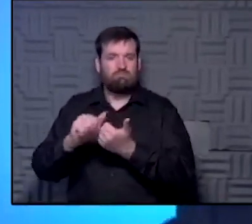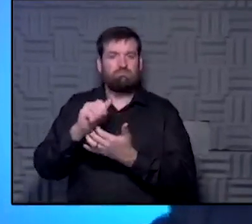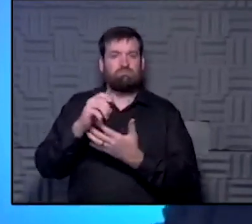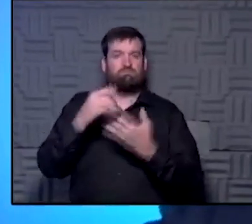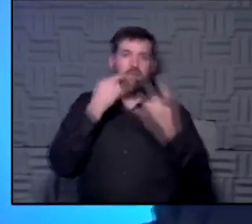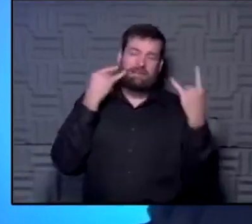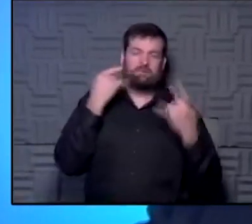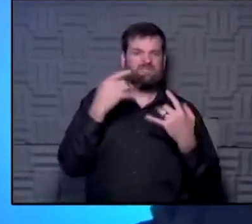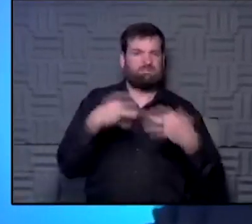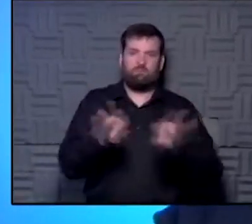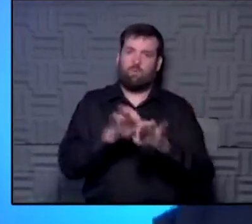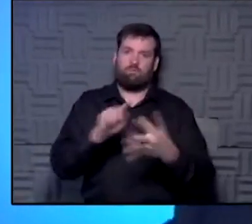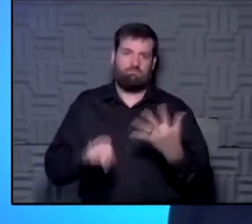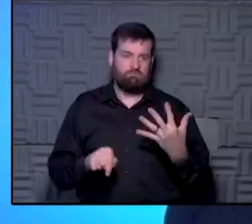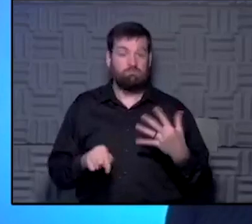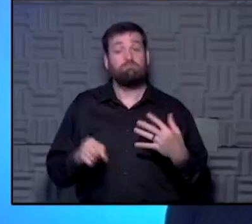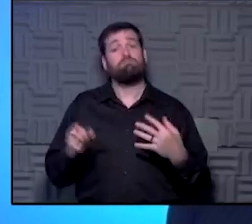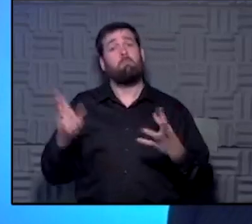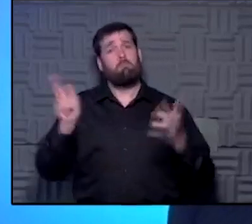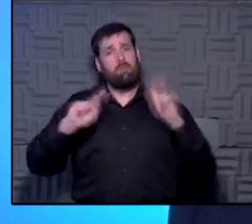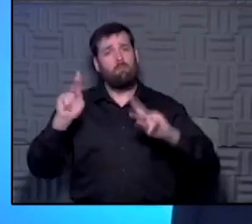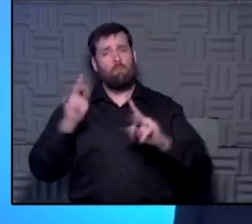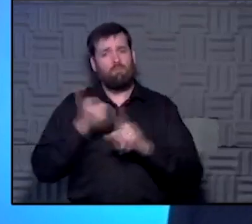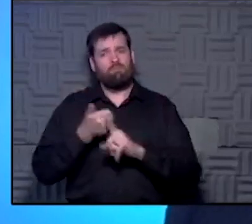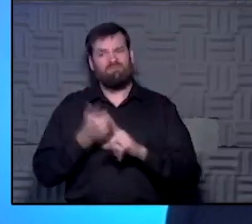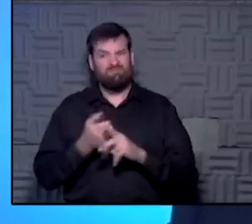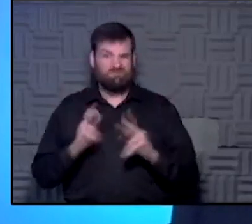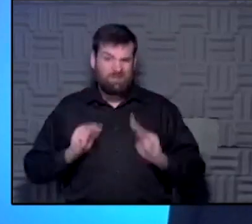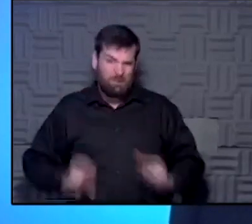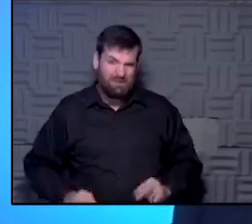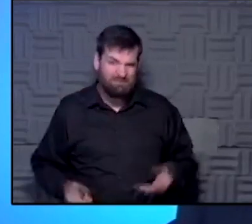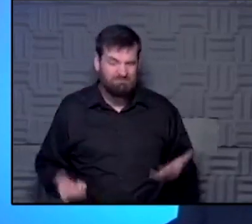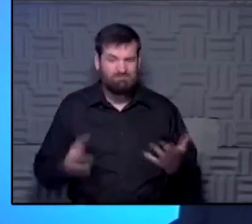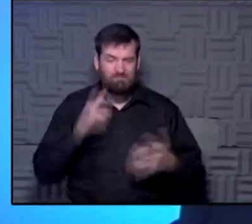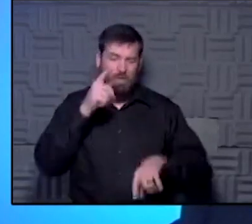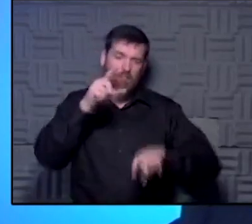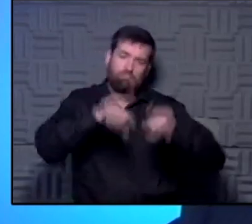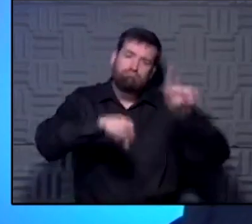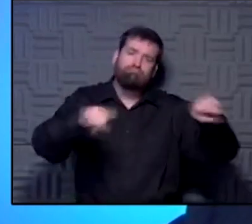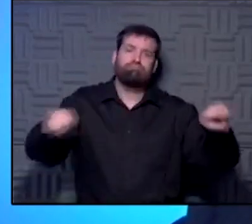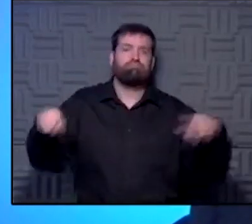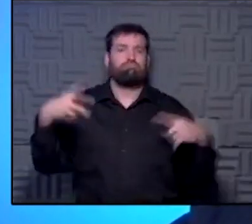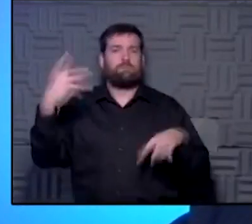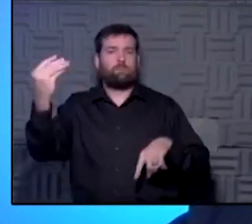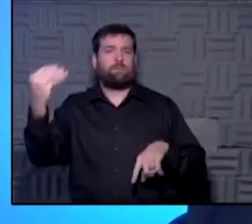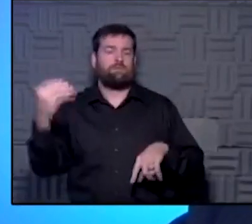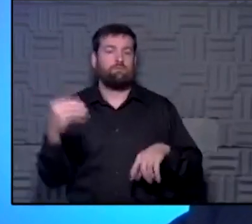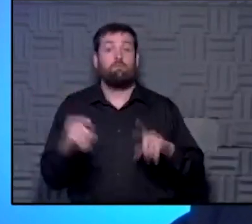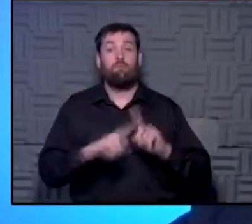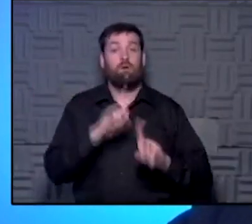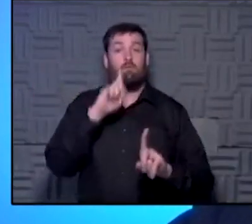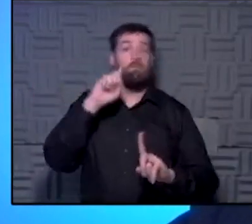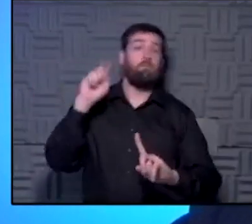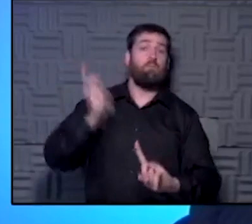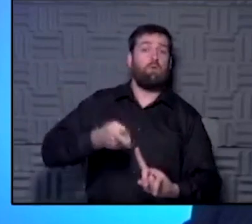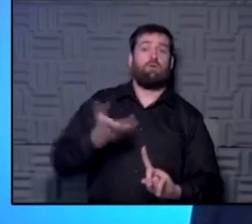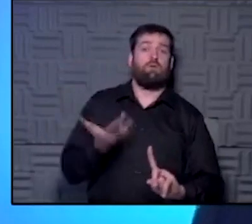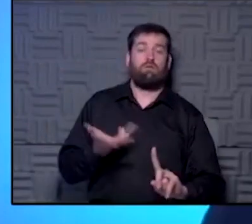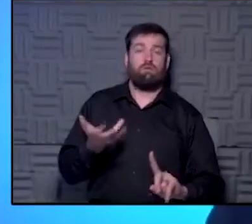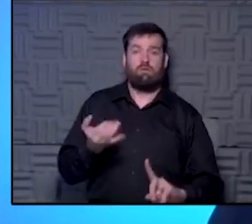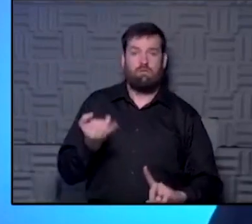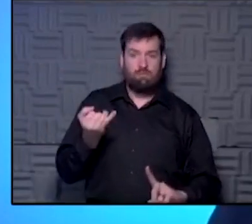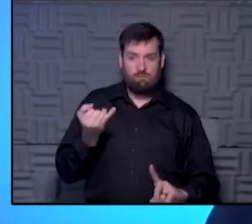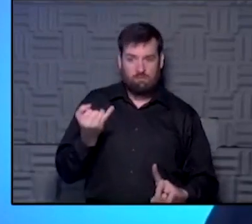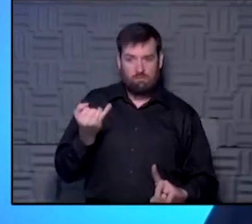do. Now, people are human, are going to behave in different ways outside. But I think the point of that is if we're not